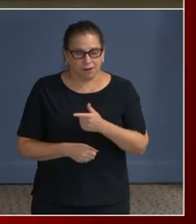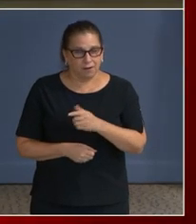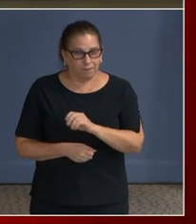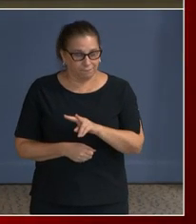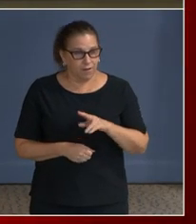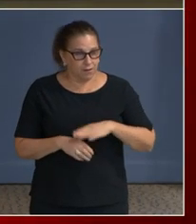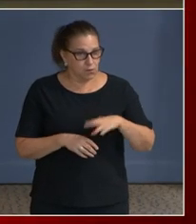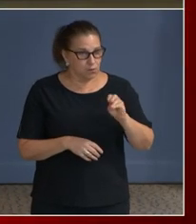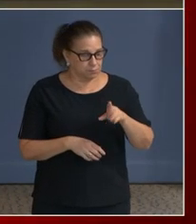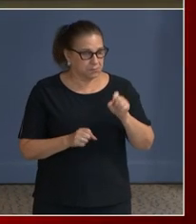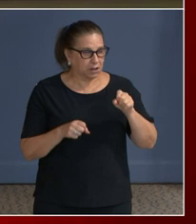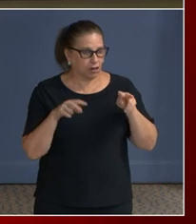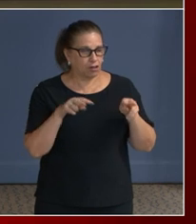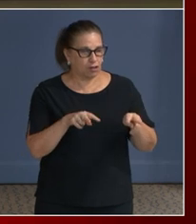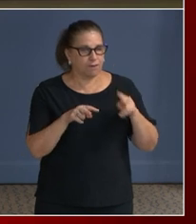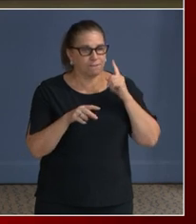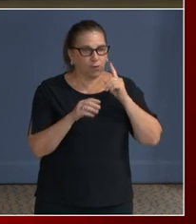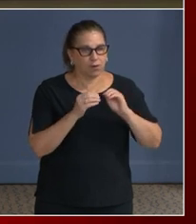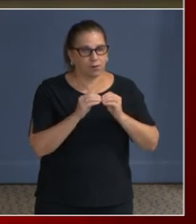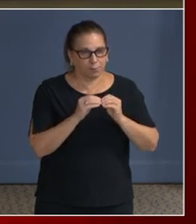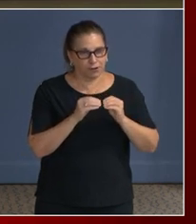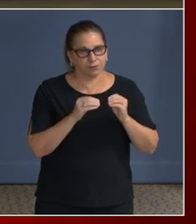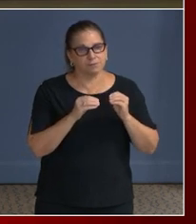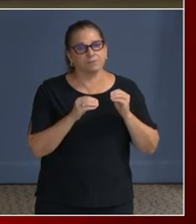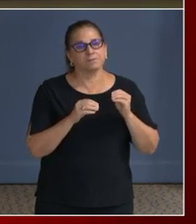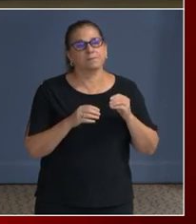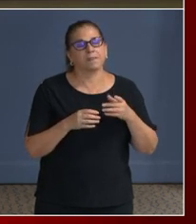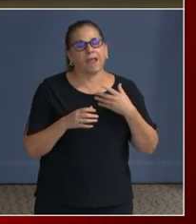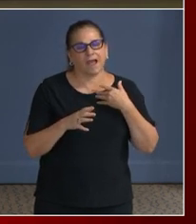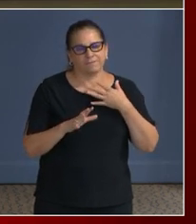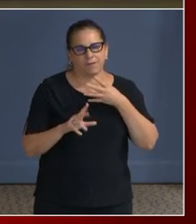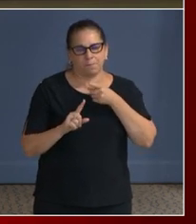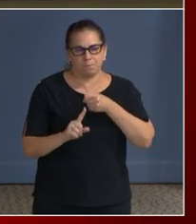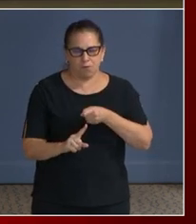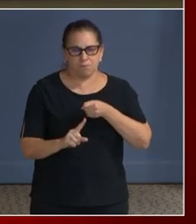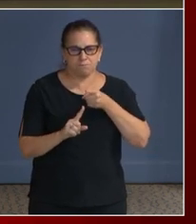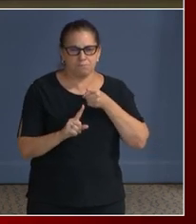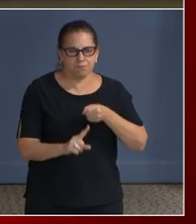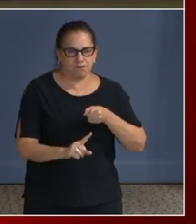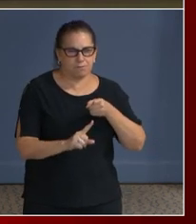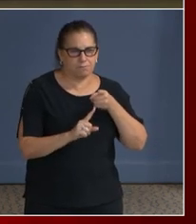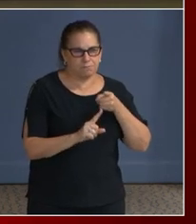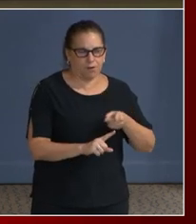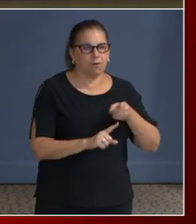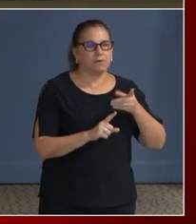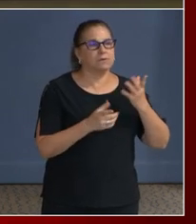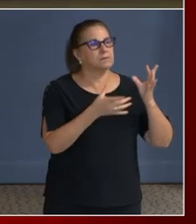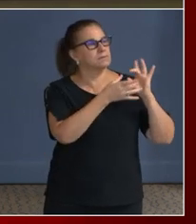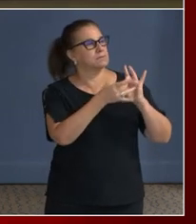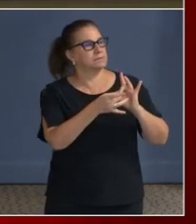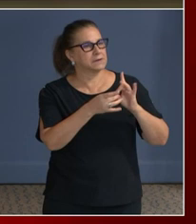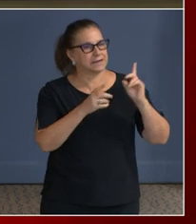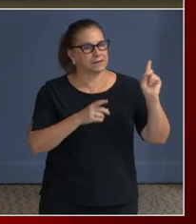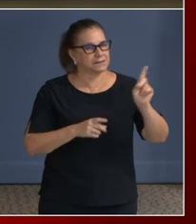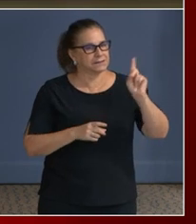main points of interest for DC Health in evaluating